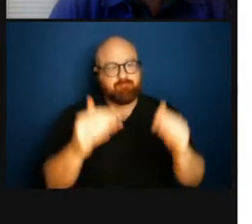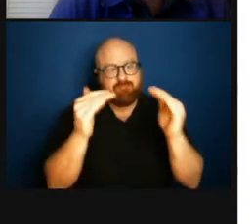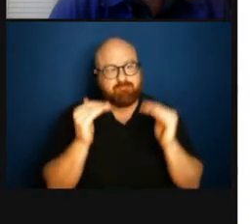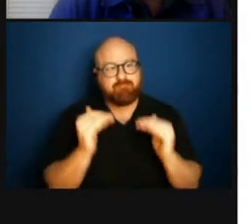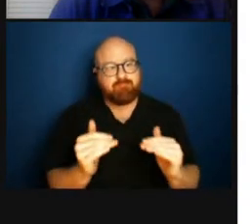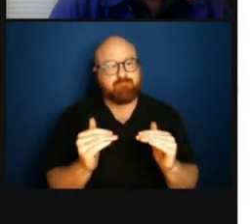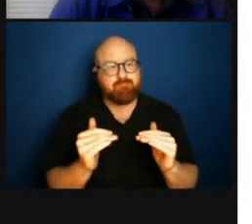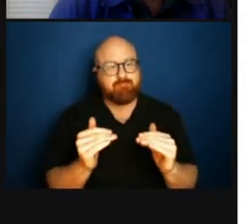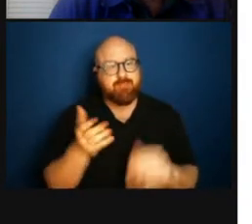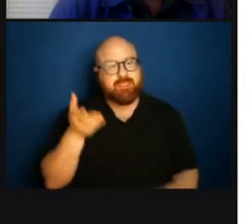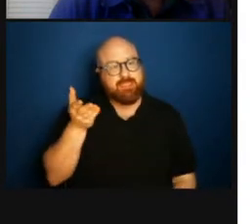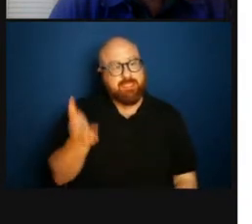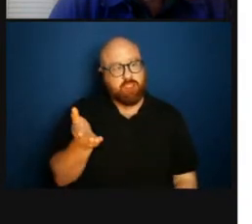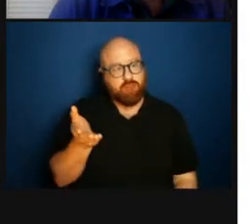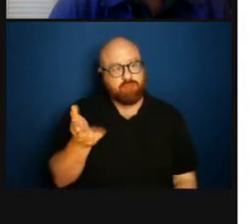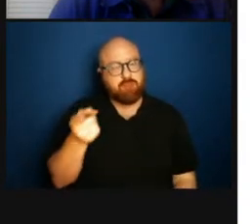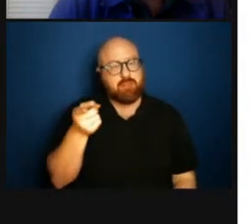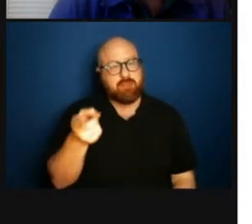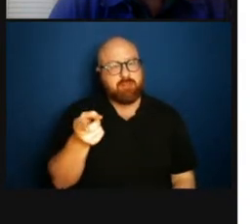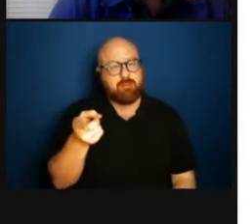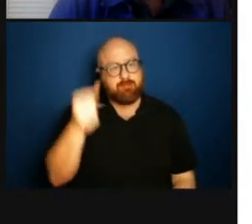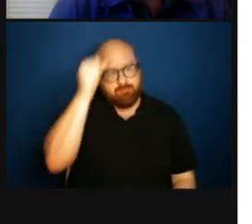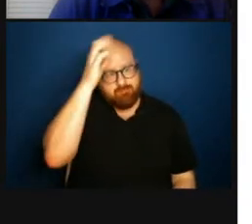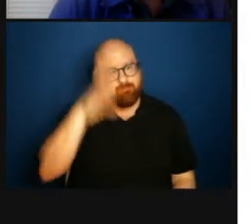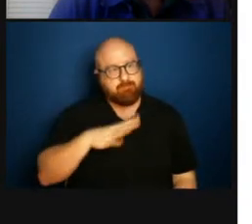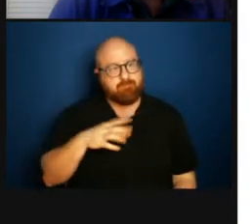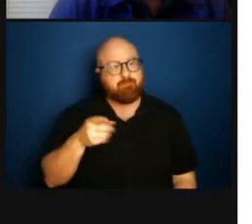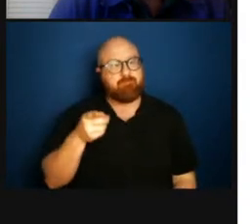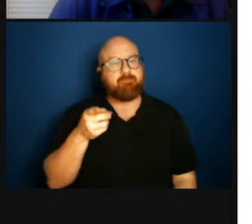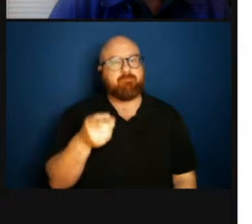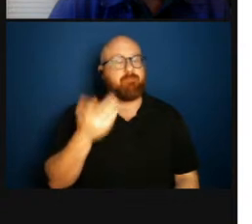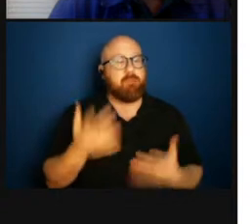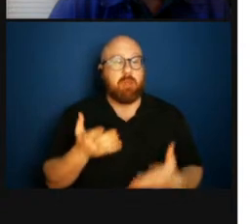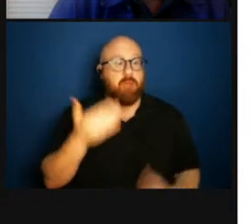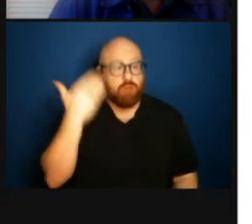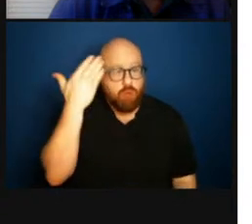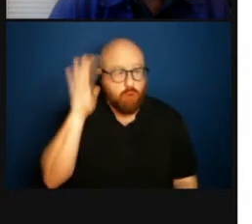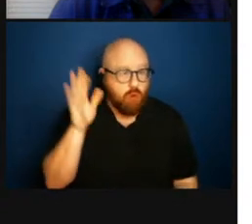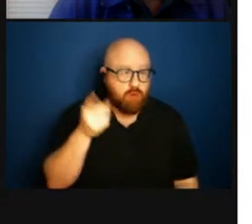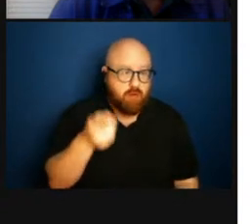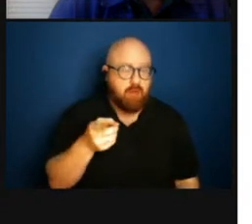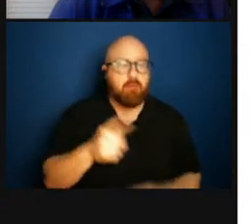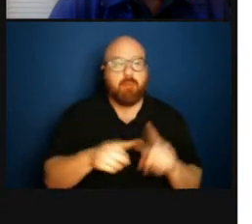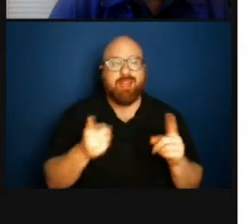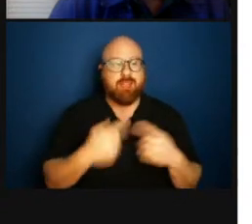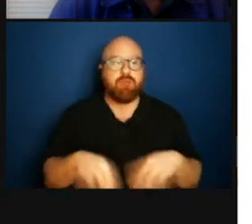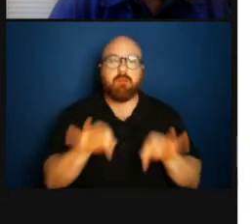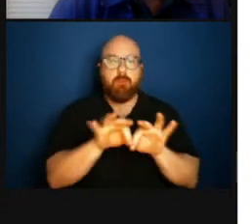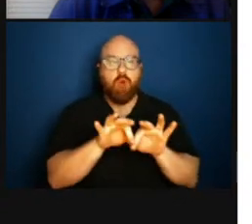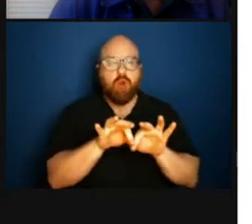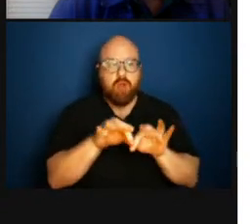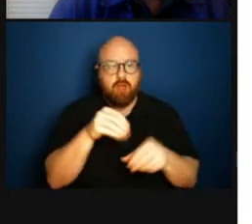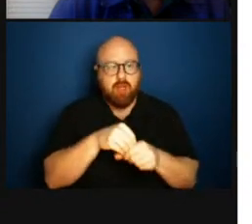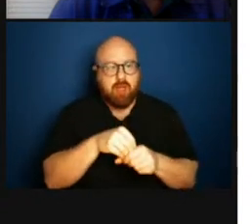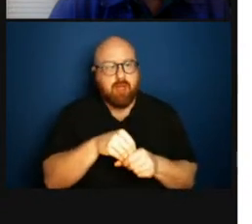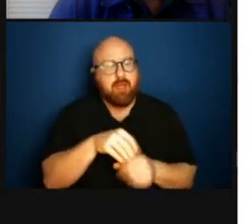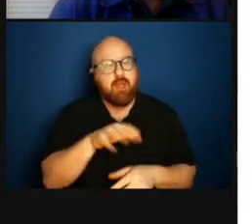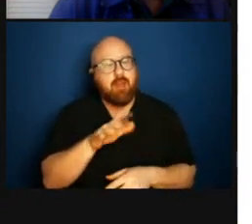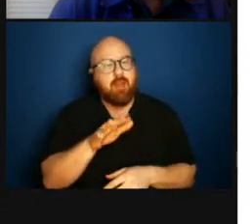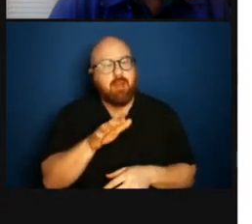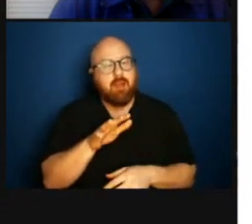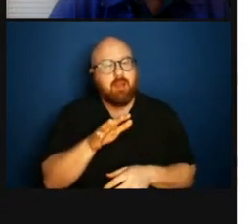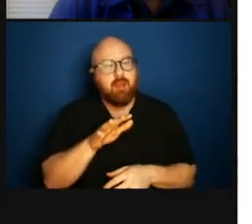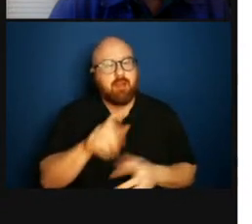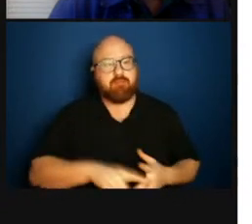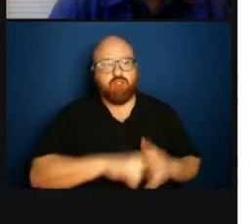And here we have someone who you may not know, but he was so important in the beginning